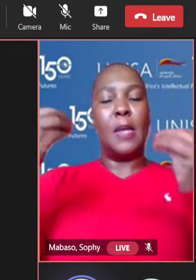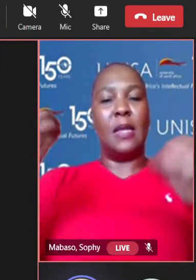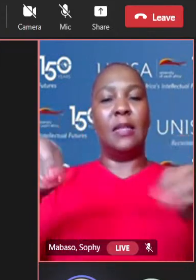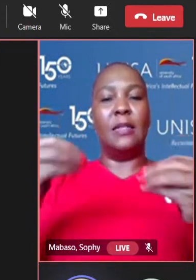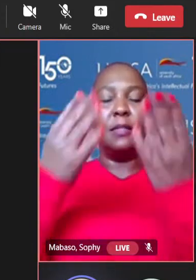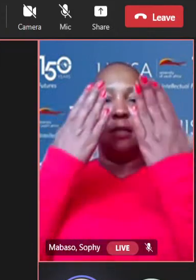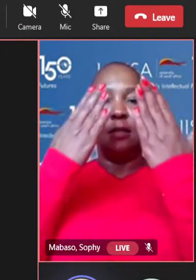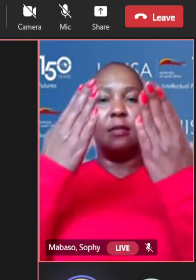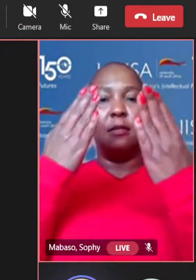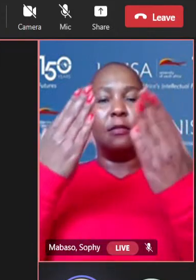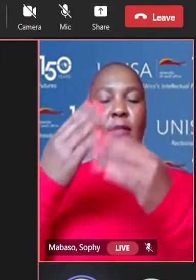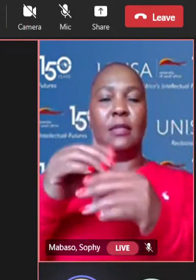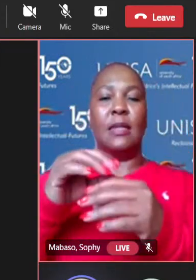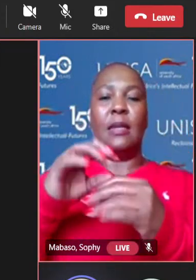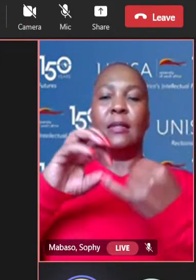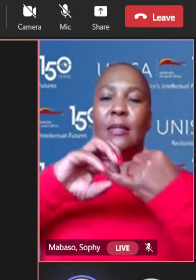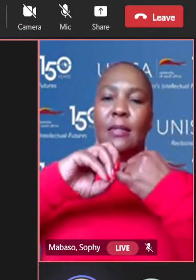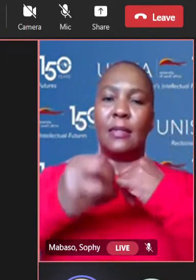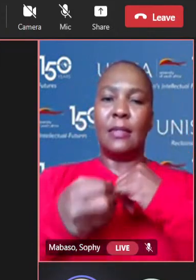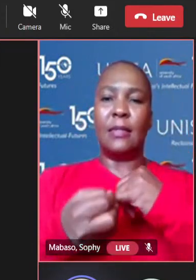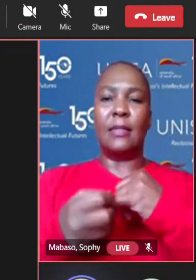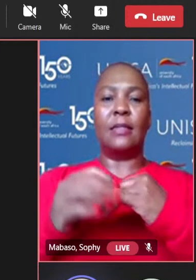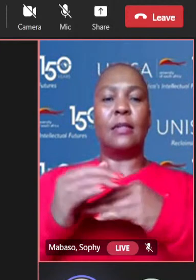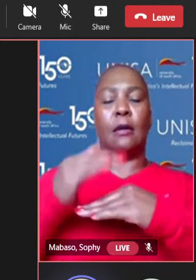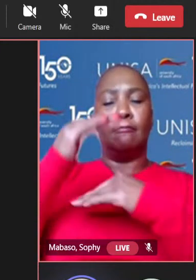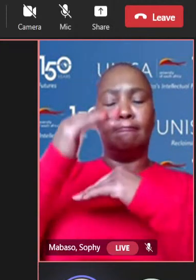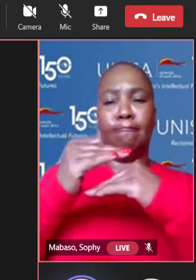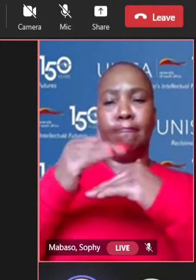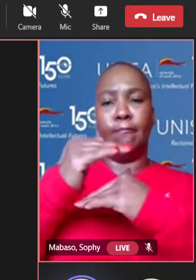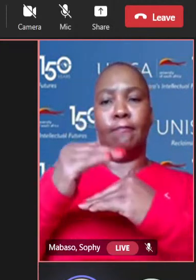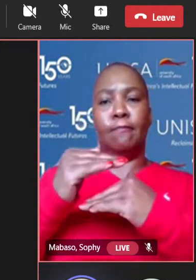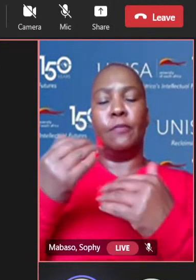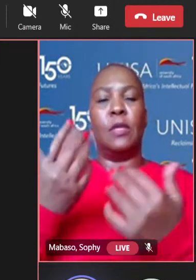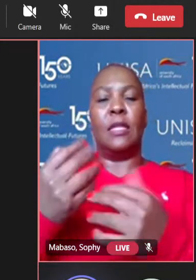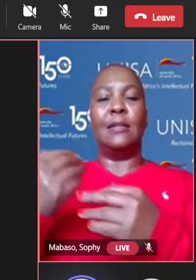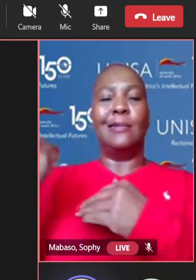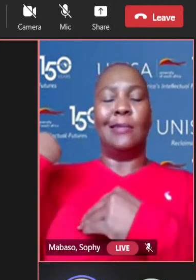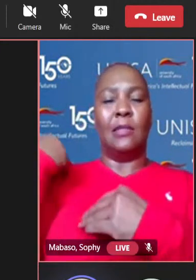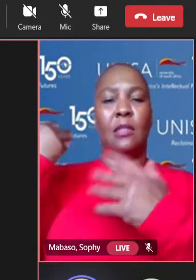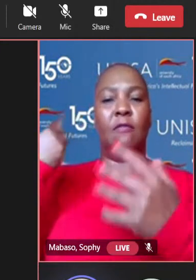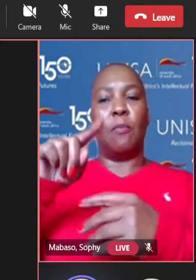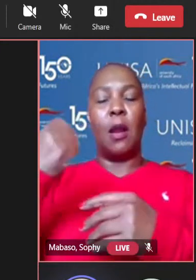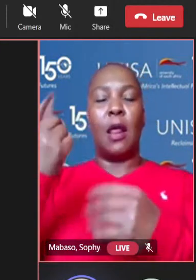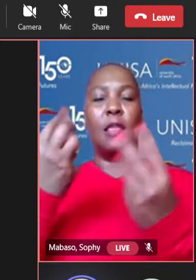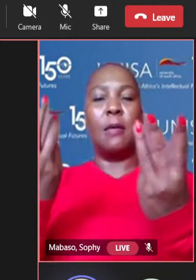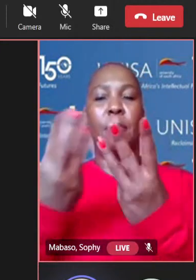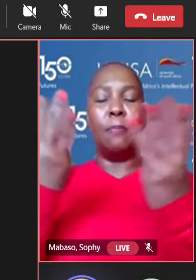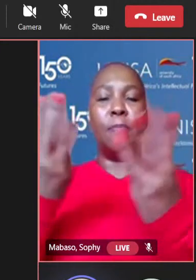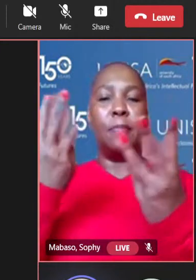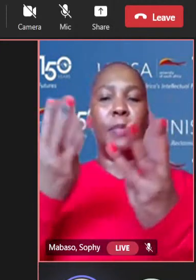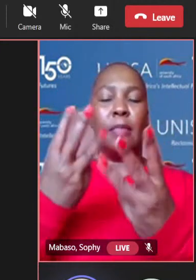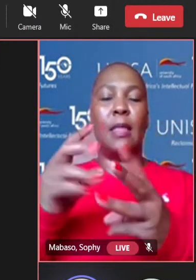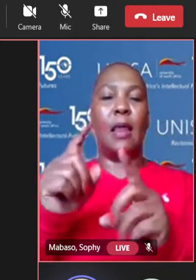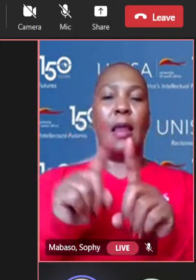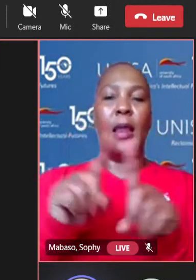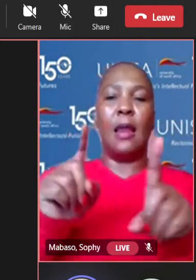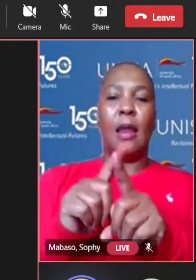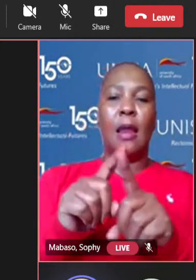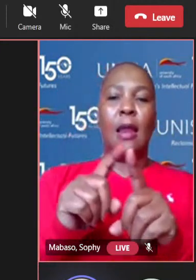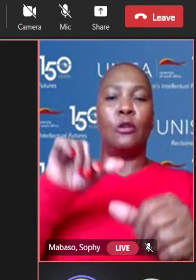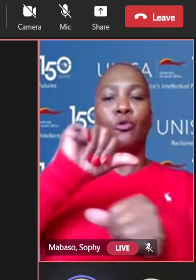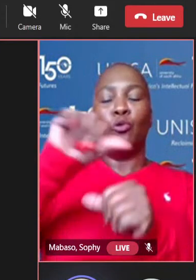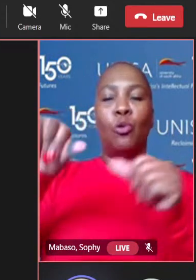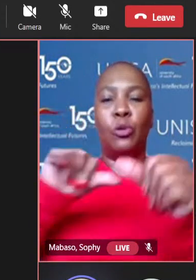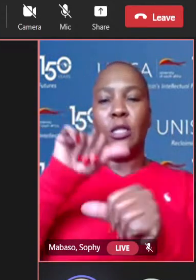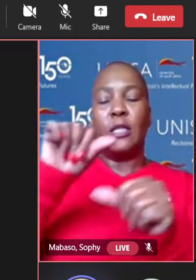to minimize distractions from other people, but then also things such as social media, television.